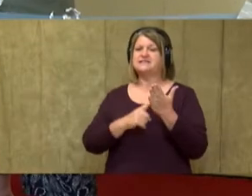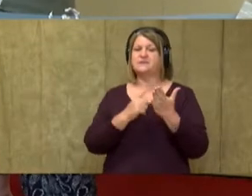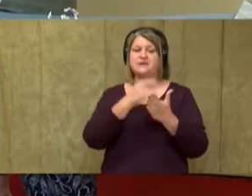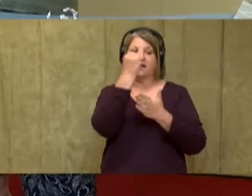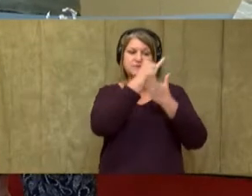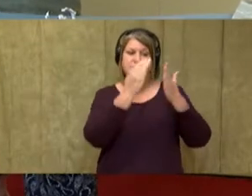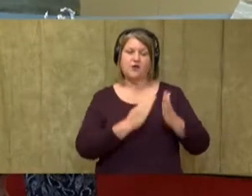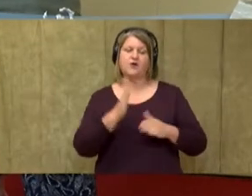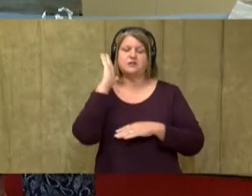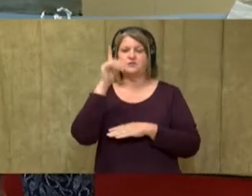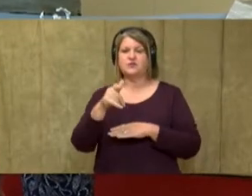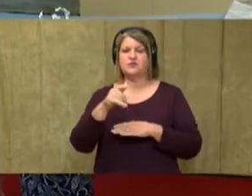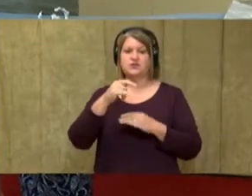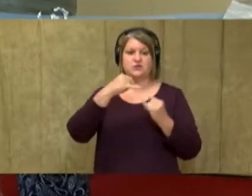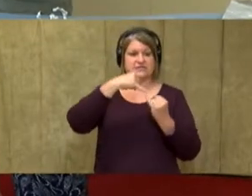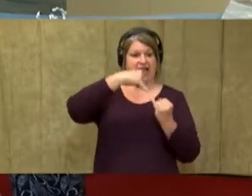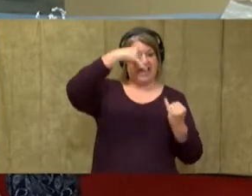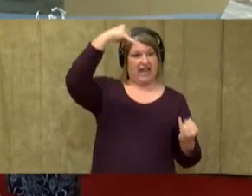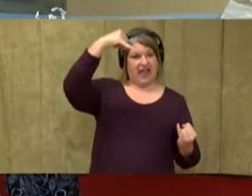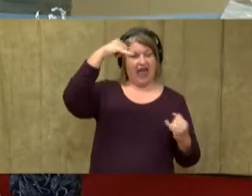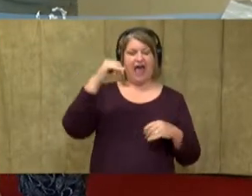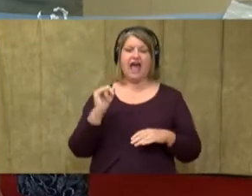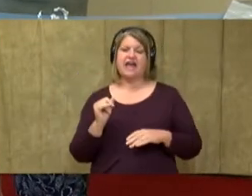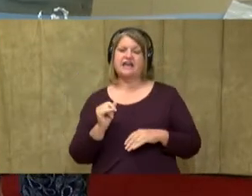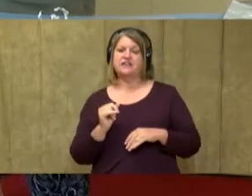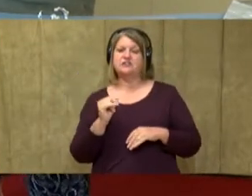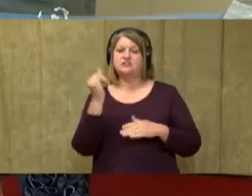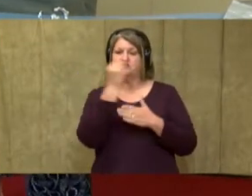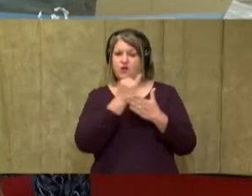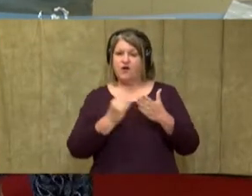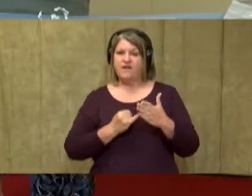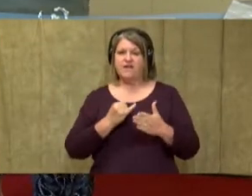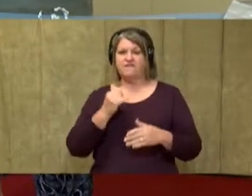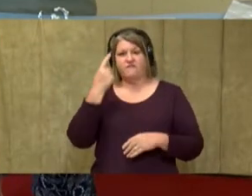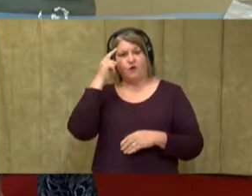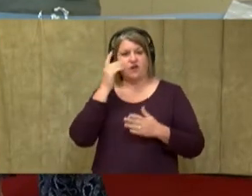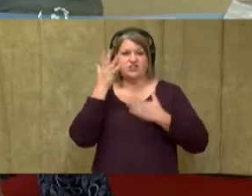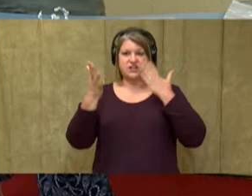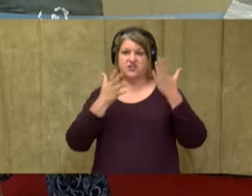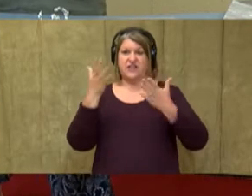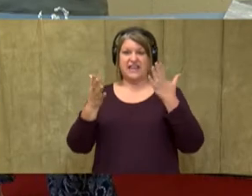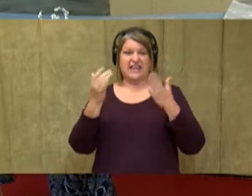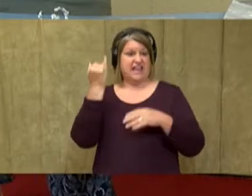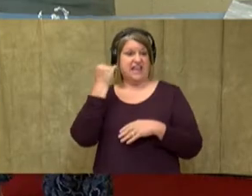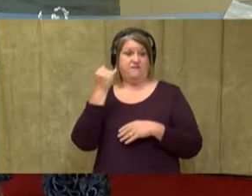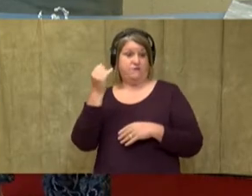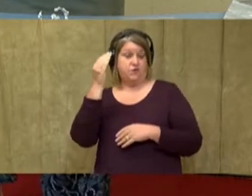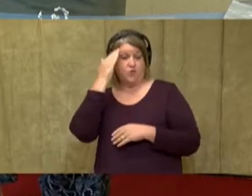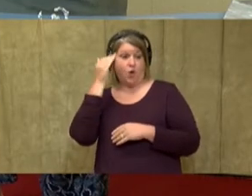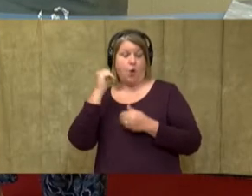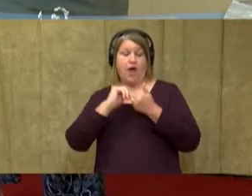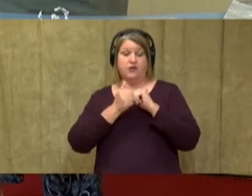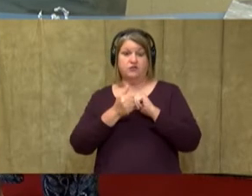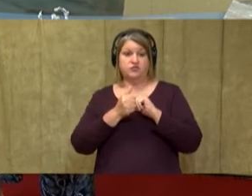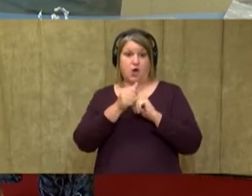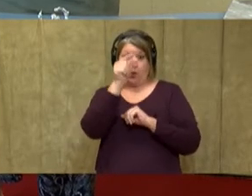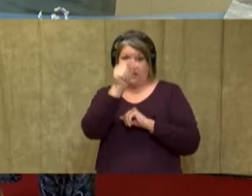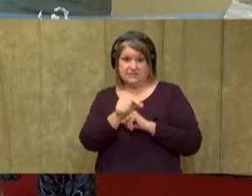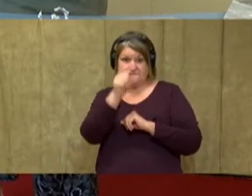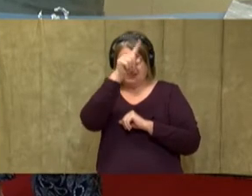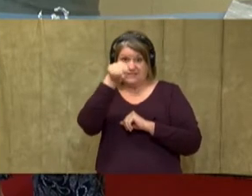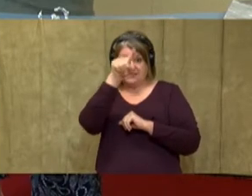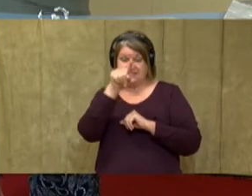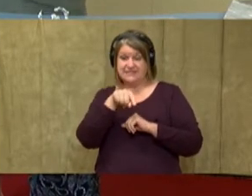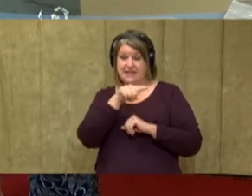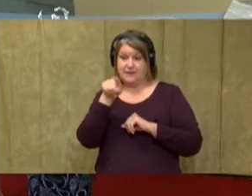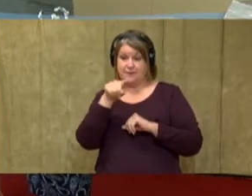a line drawing for a gesture. Like if you know how to draw stick people, that's fine. Sometimes the artist will